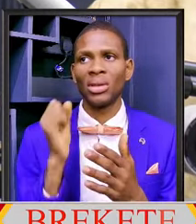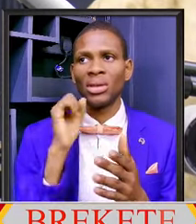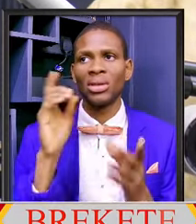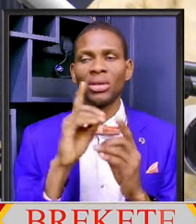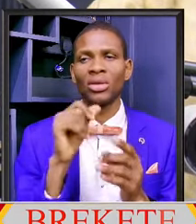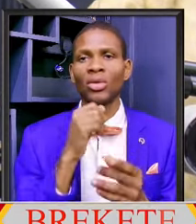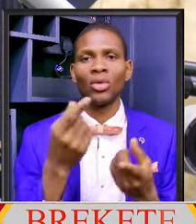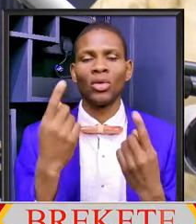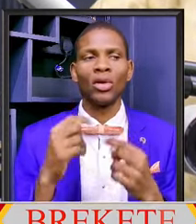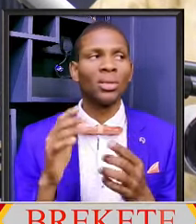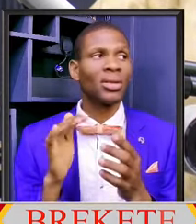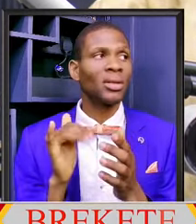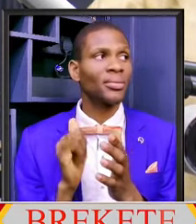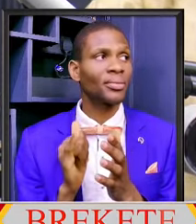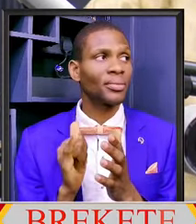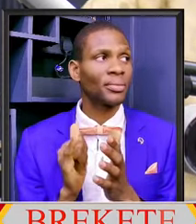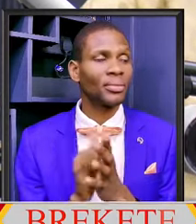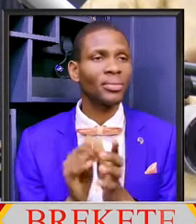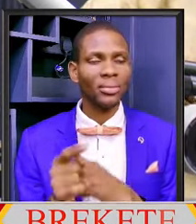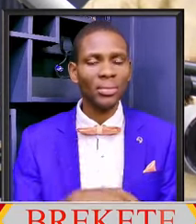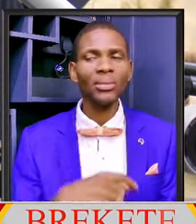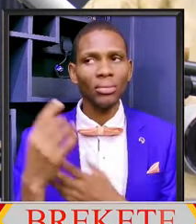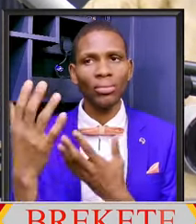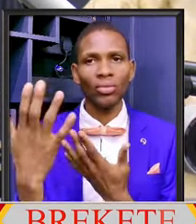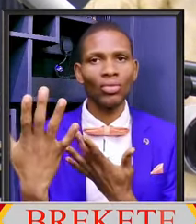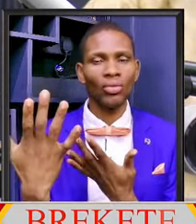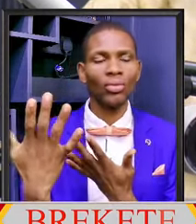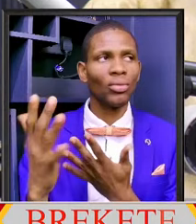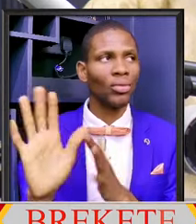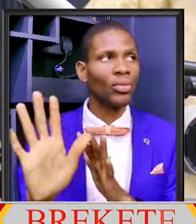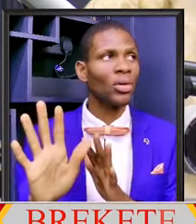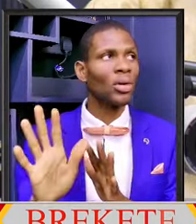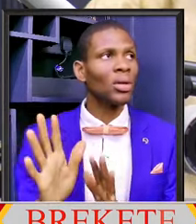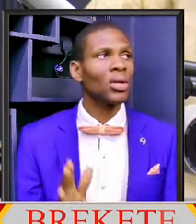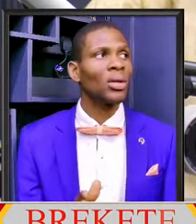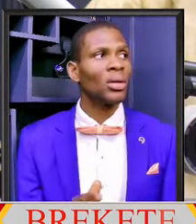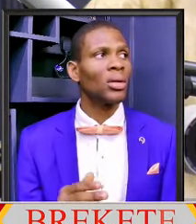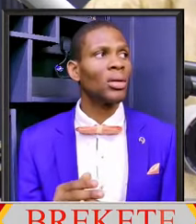she didn't come on that. Hold the line. Hello.